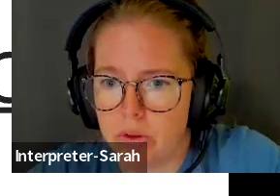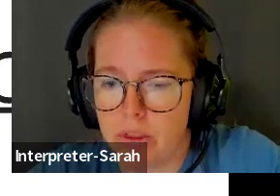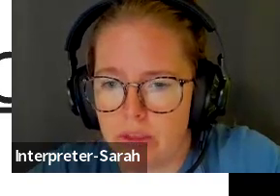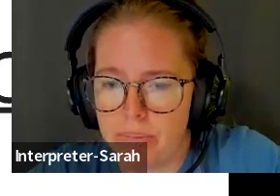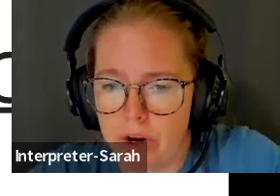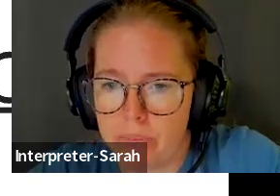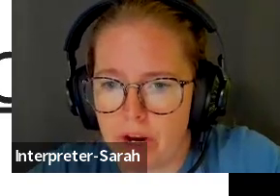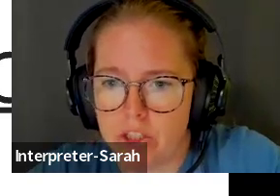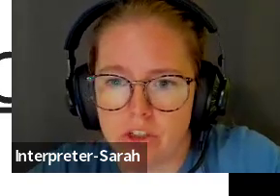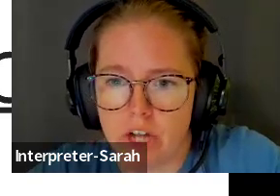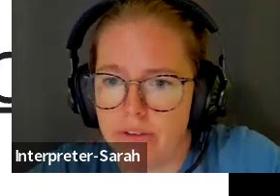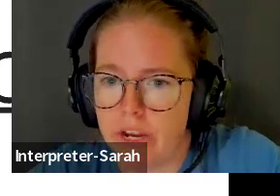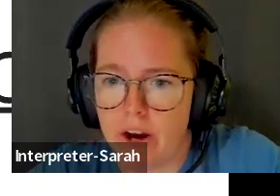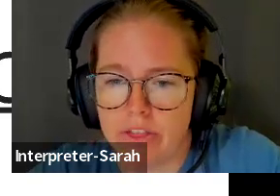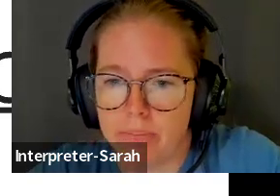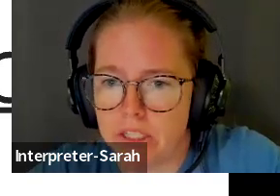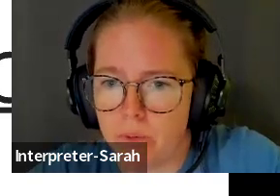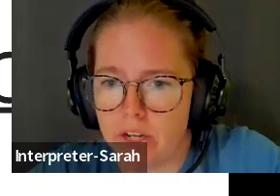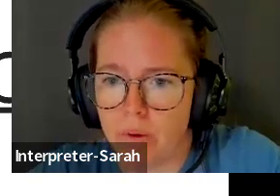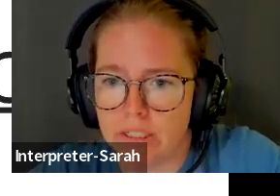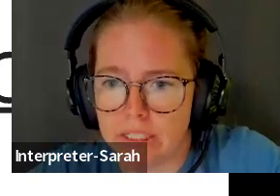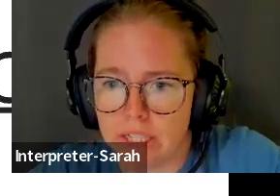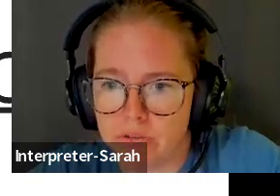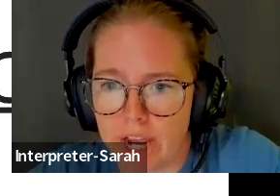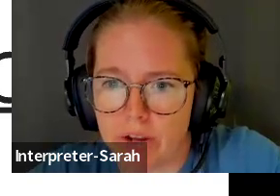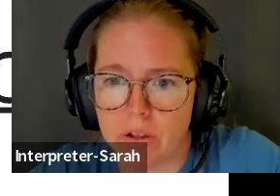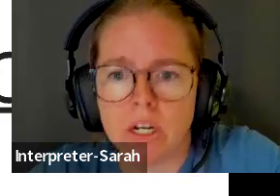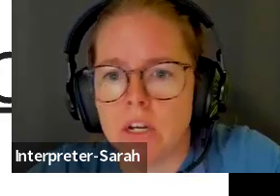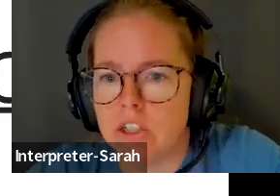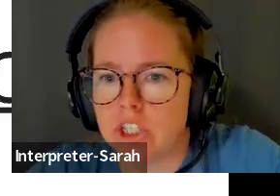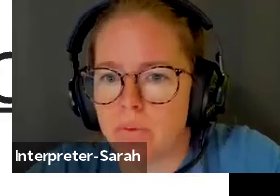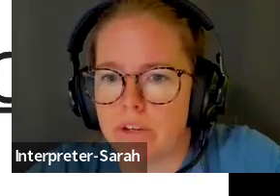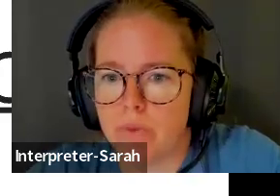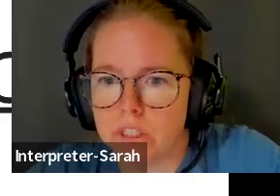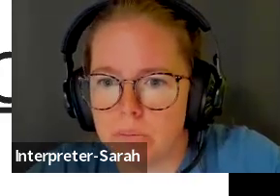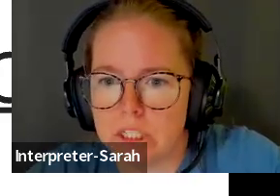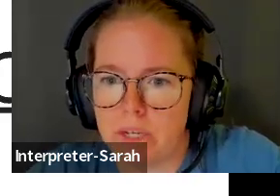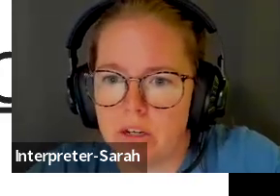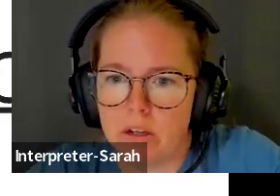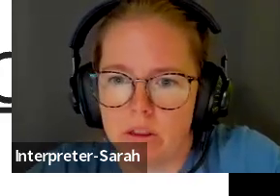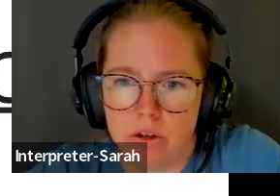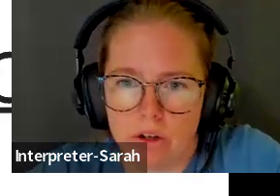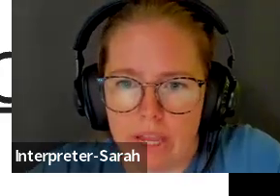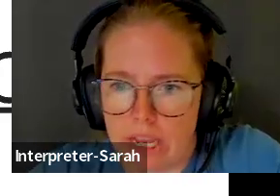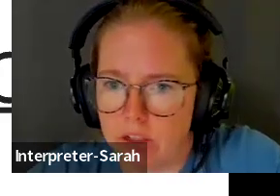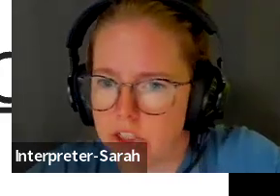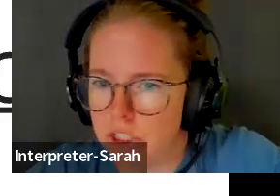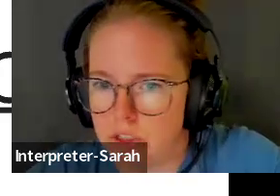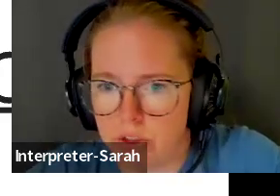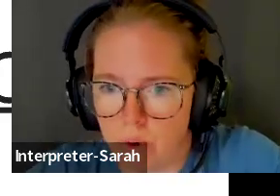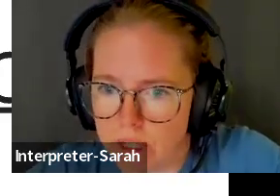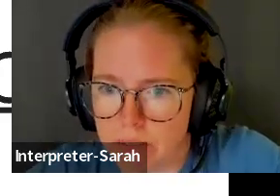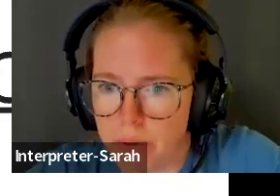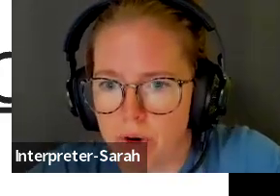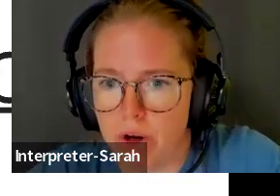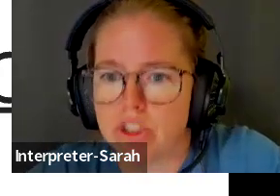And so the hearing parents are trying to figure out the best way to raise this deaf child. Should we force them to speak and learn like English and